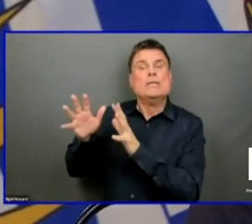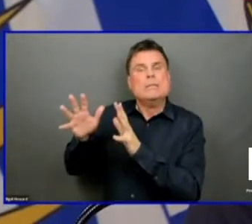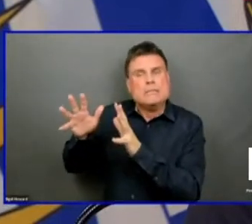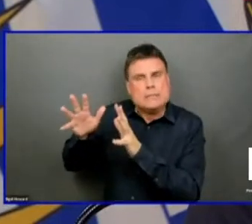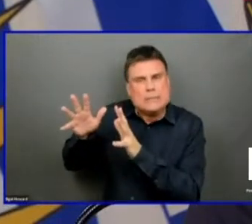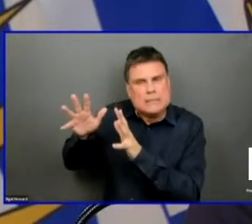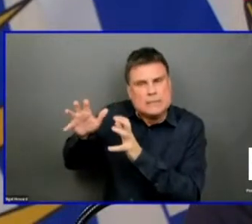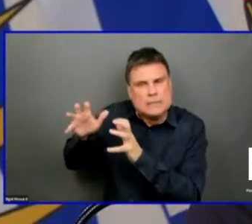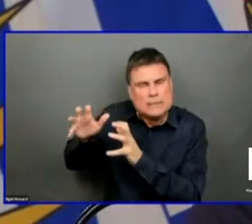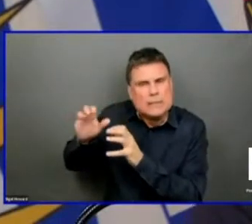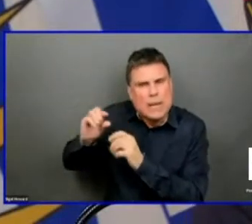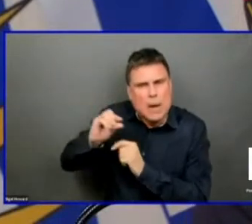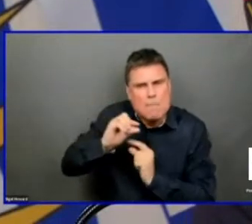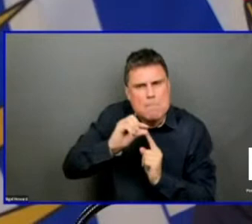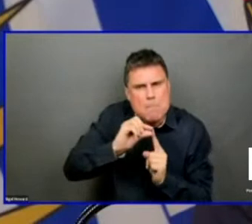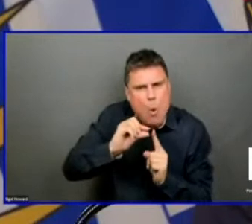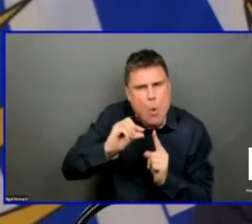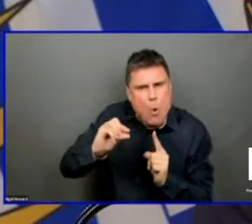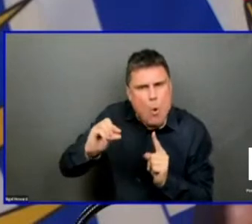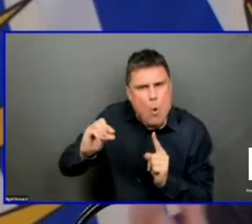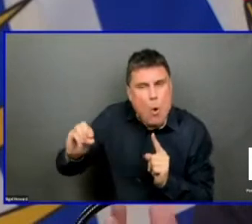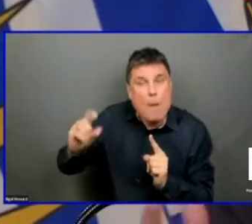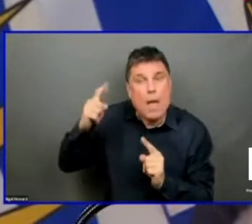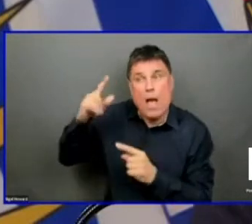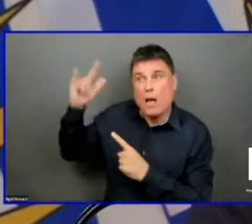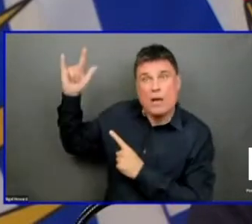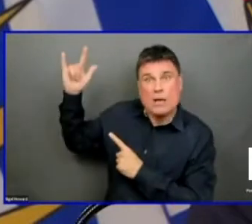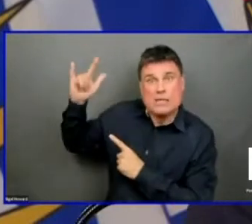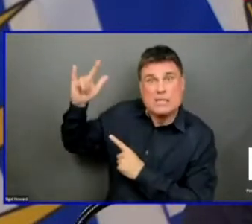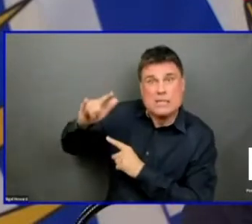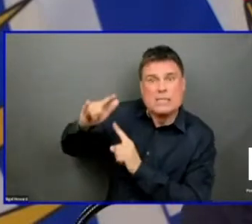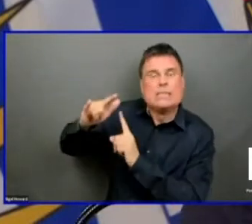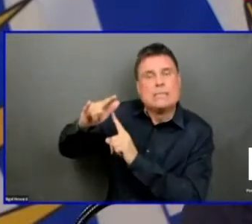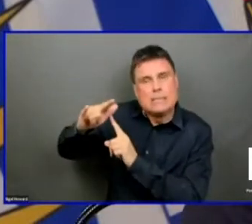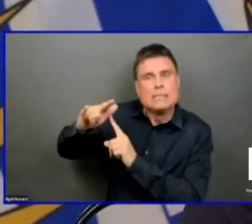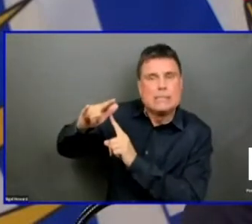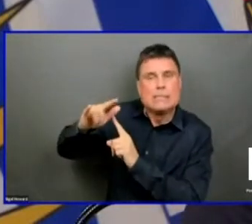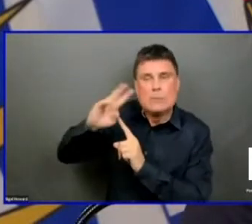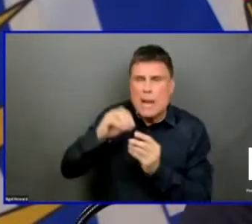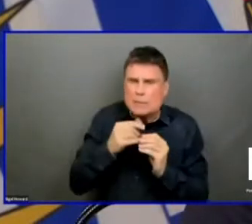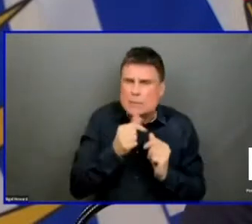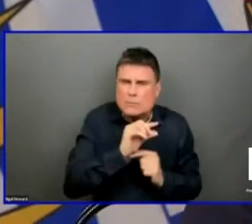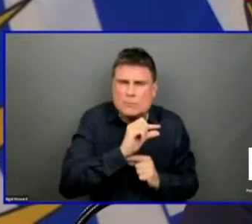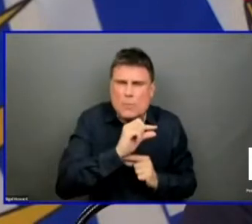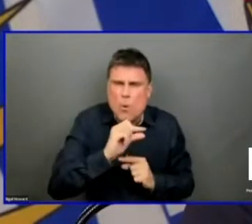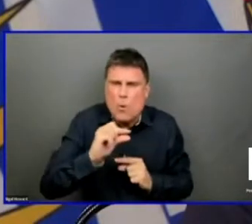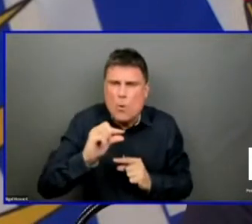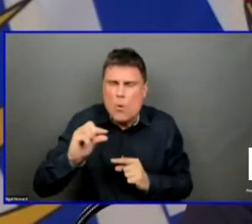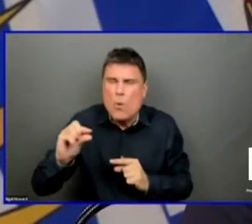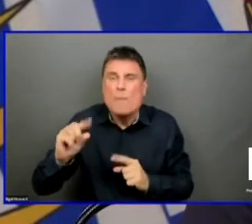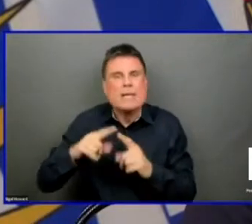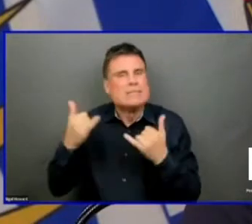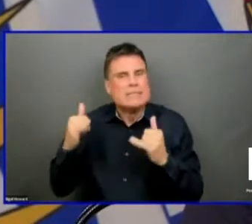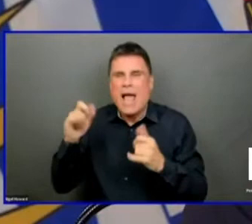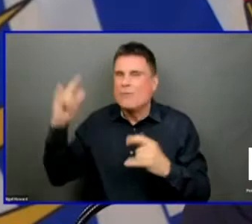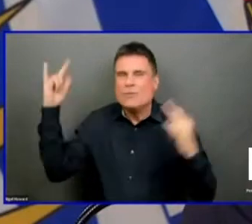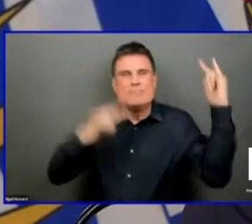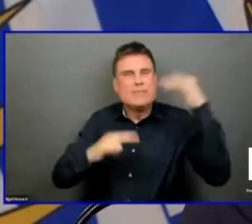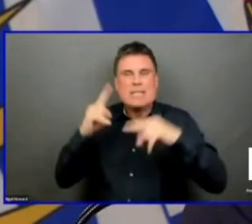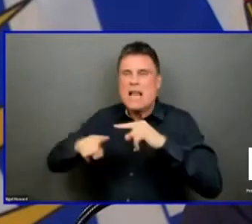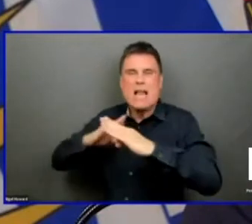a concern. We know that flights need to come and go for a whole variety of reasons, but it is something that